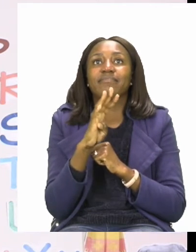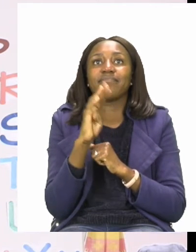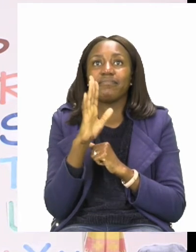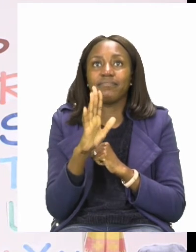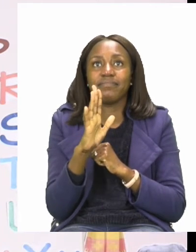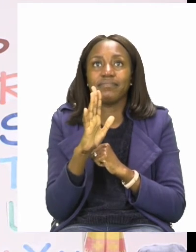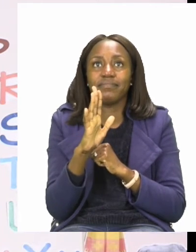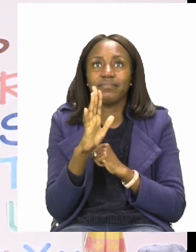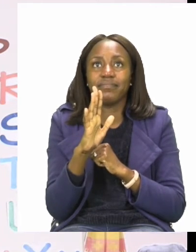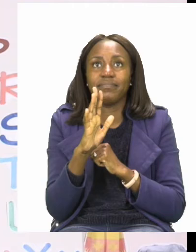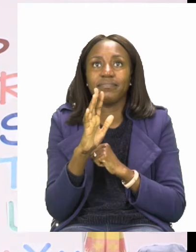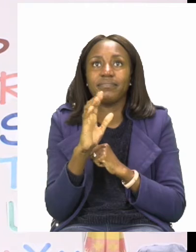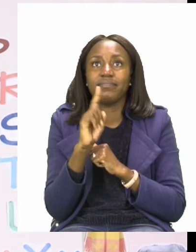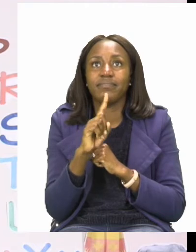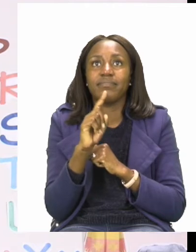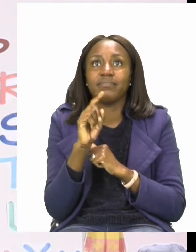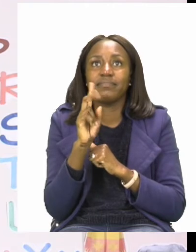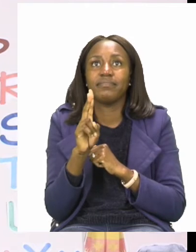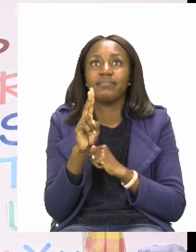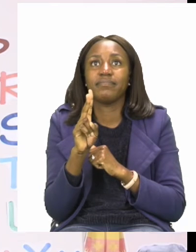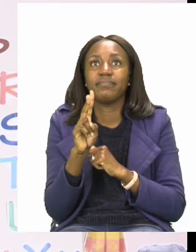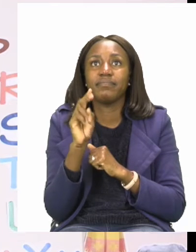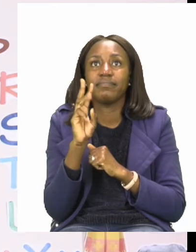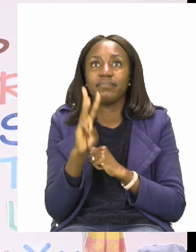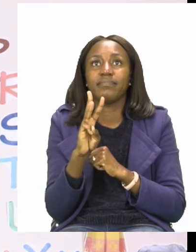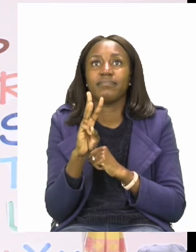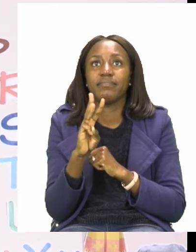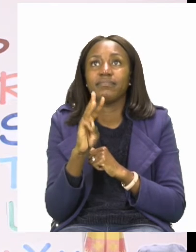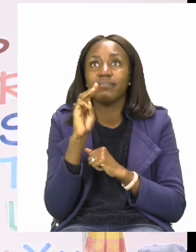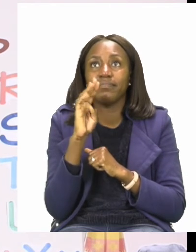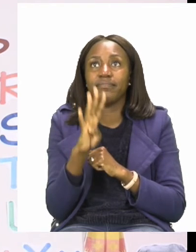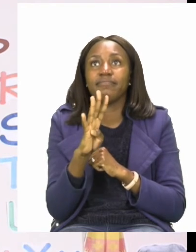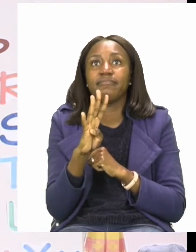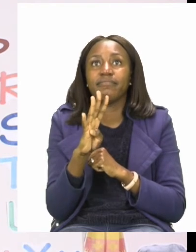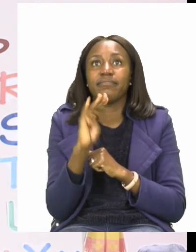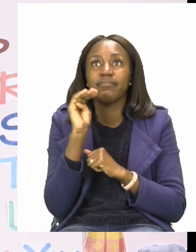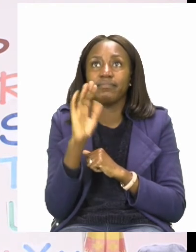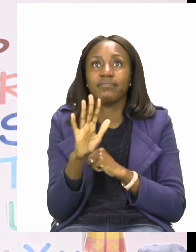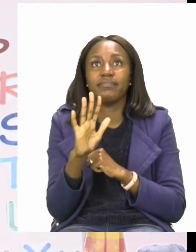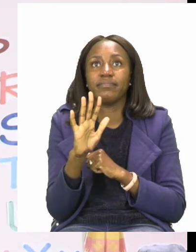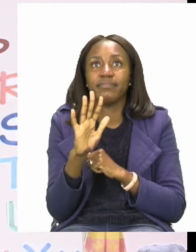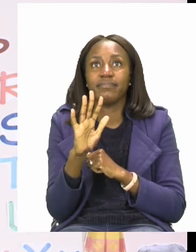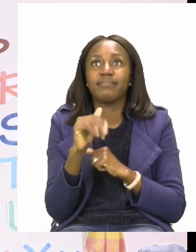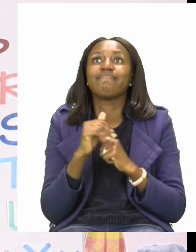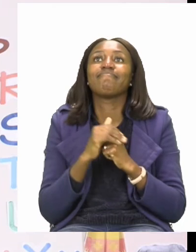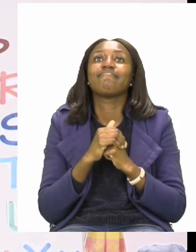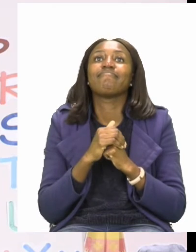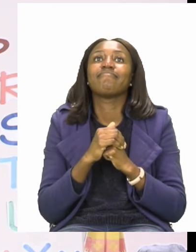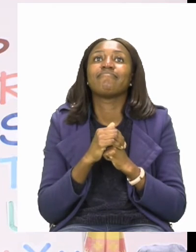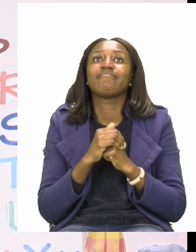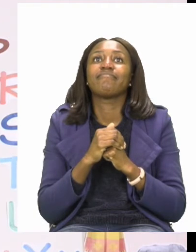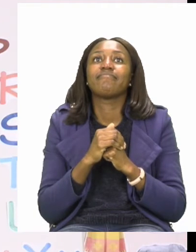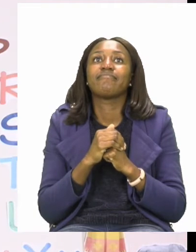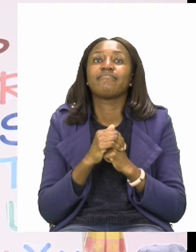4, 5. 1, 2, 3, 4, 5. So I